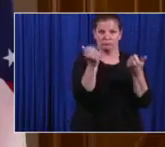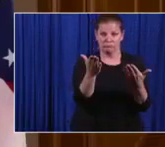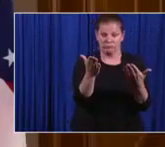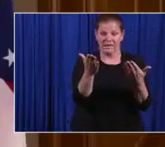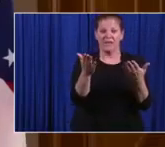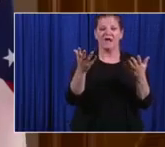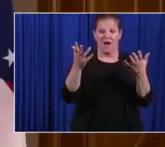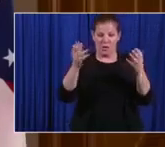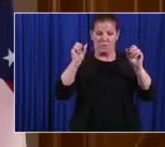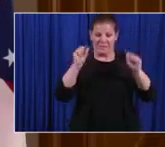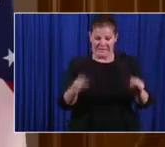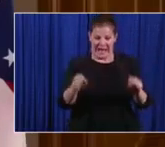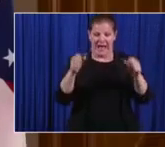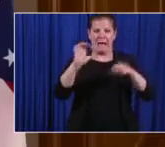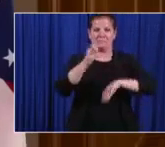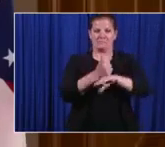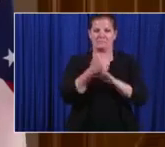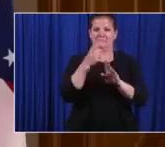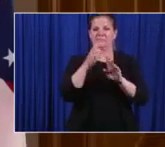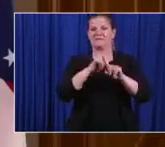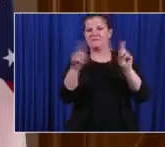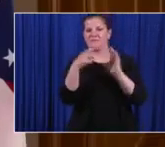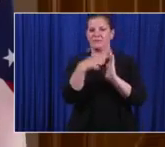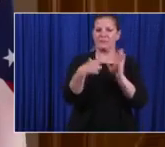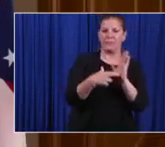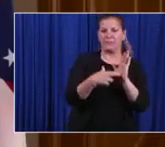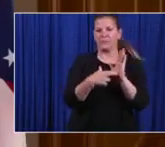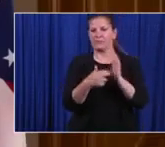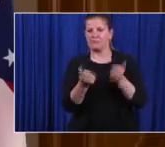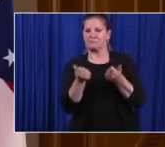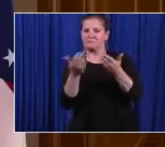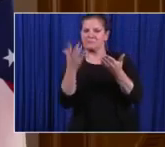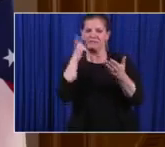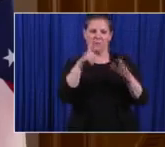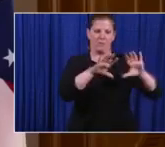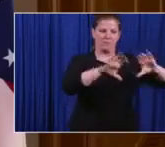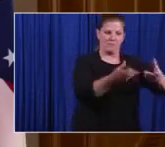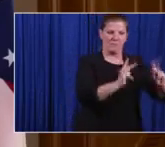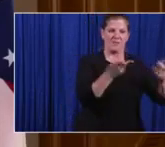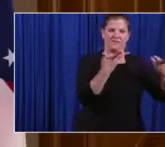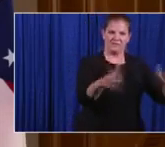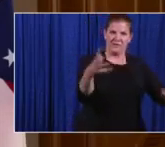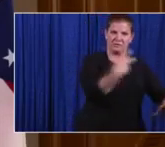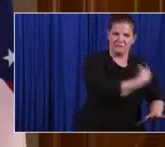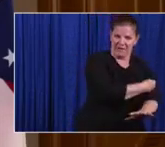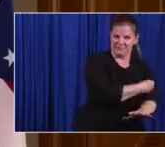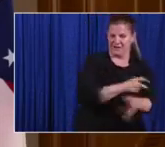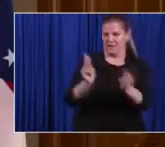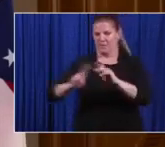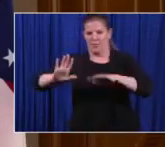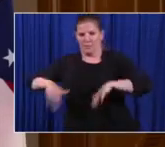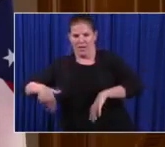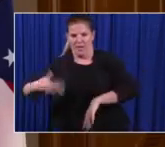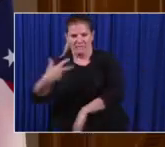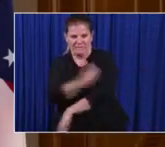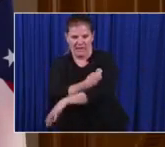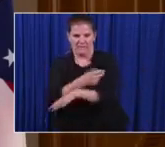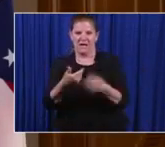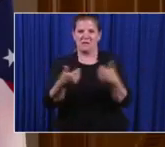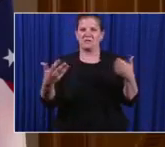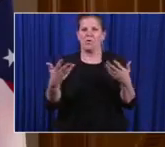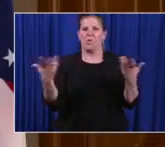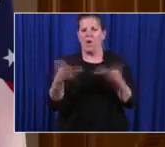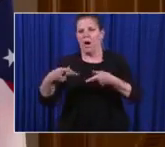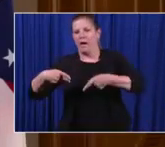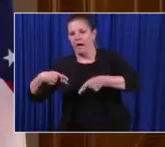now between those who have been vaccinated and those who have not been vaccinated, and what each group really safely should be able